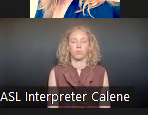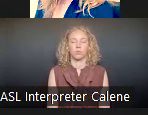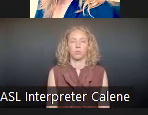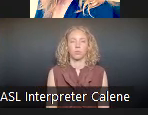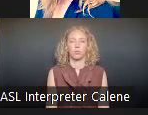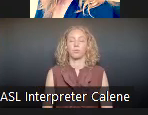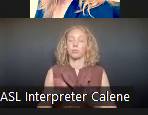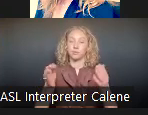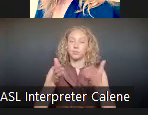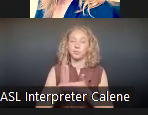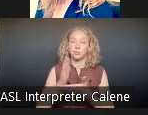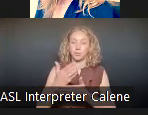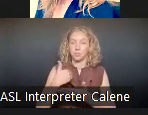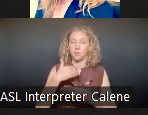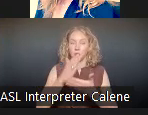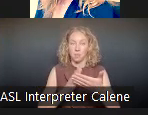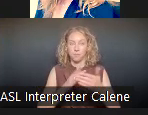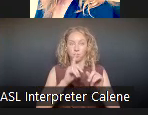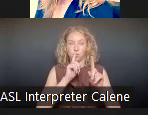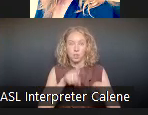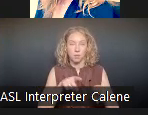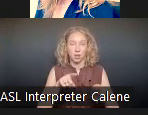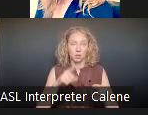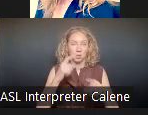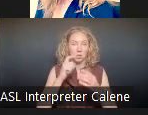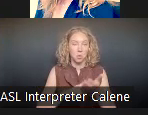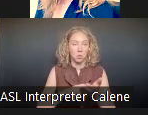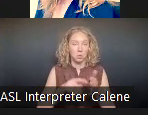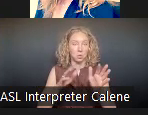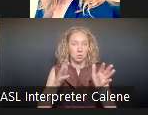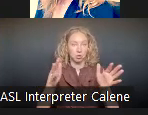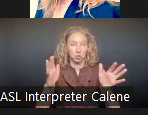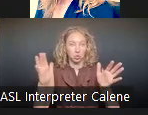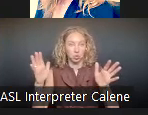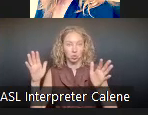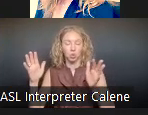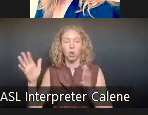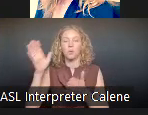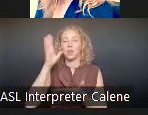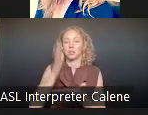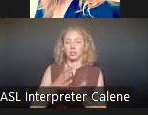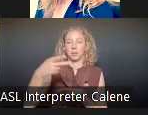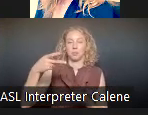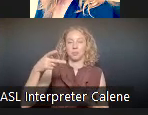All right, looks like some responses have slowed down. So I'm going to go ahead and end the poll.